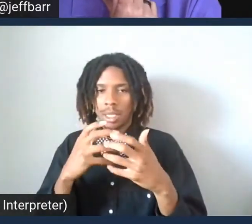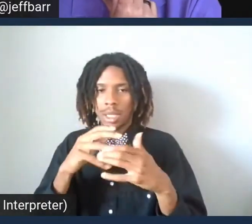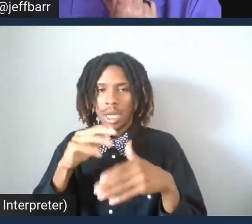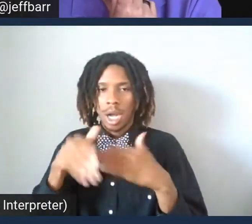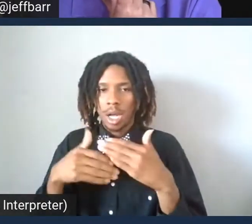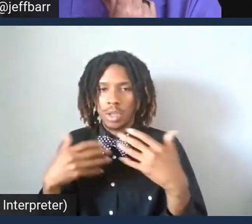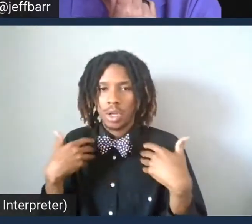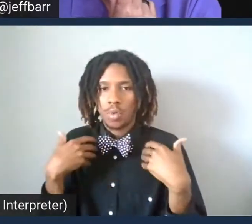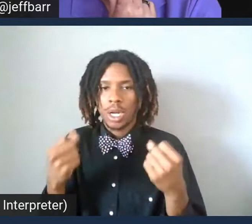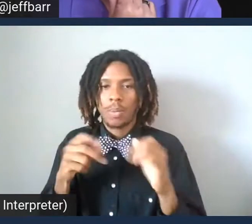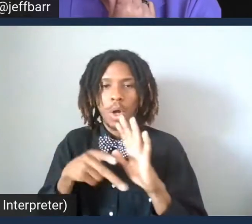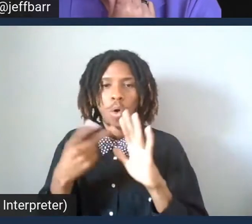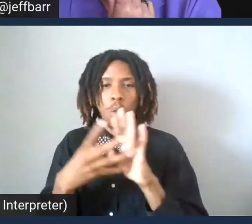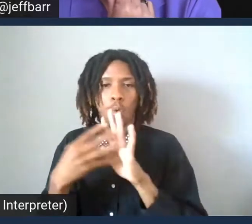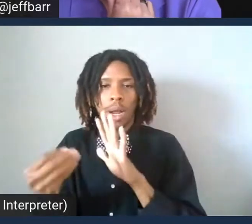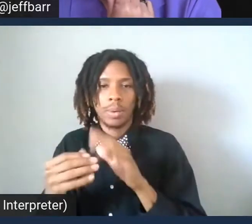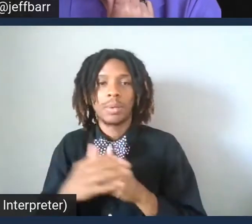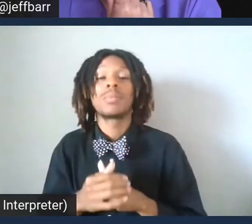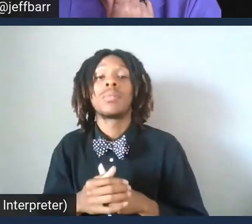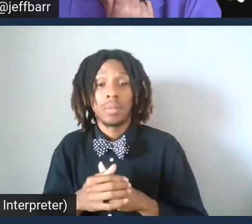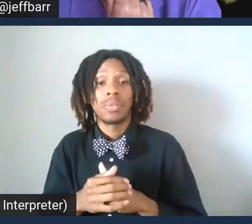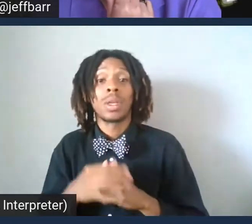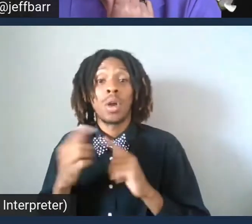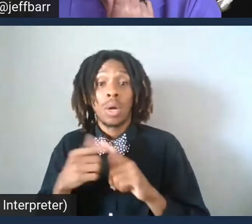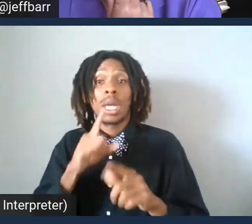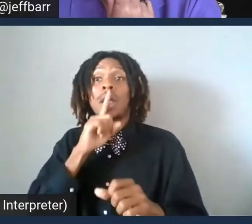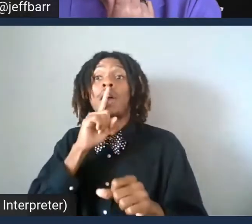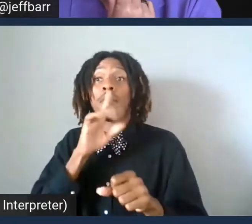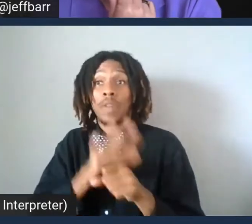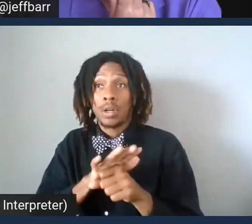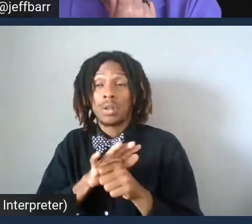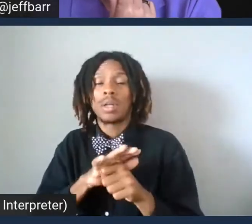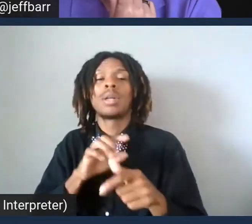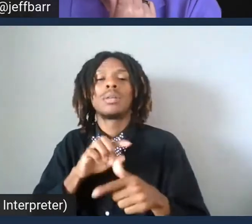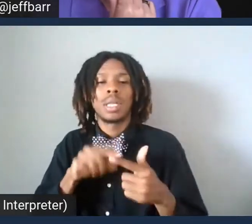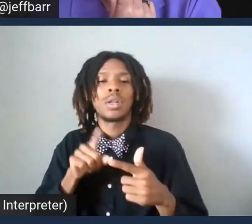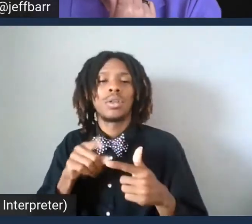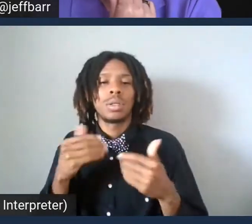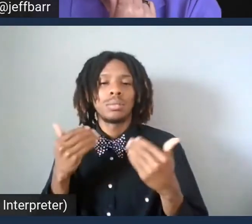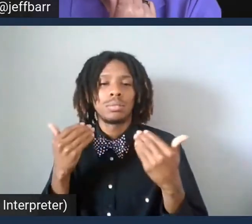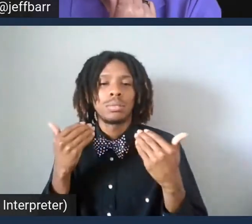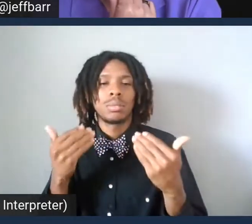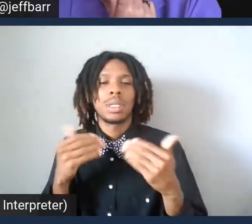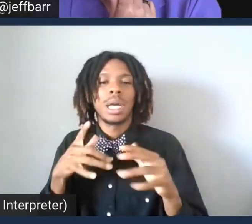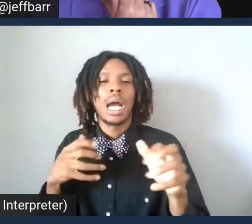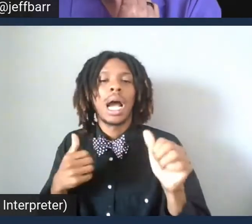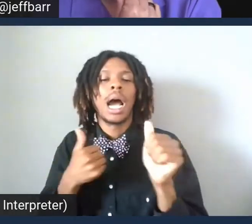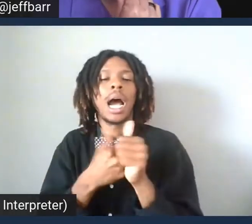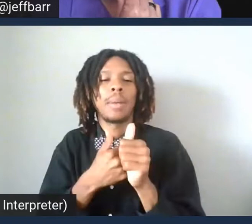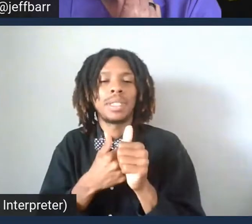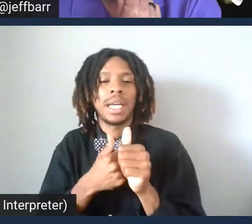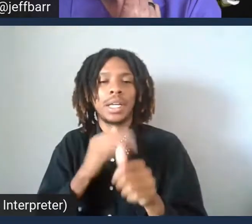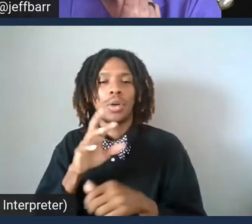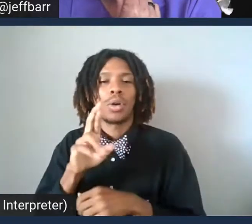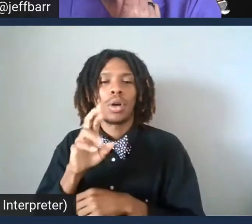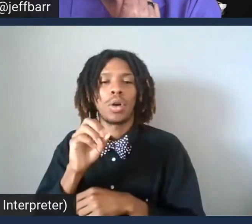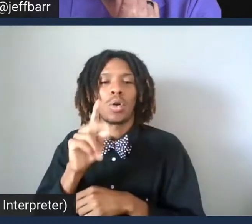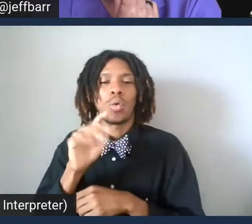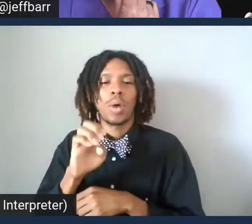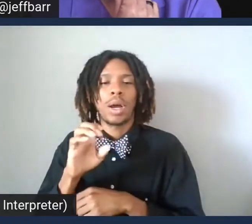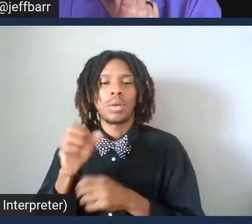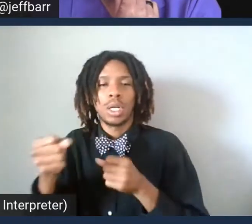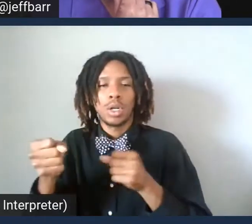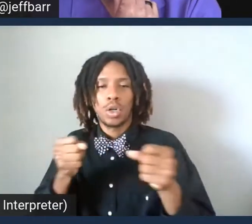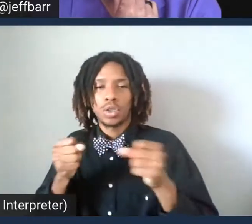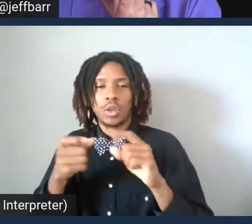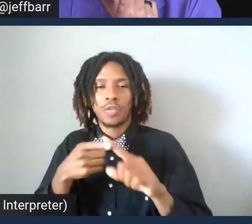recovery replica. And once you've confirmed that, you can actually just update the state of your routing controls